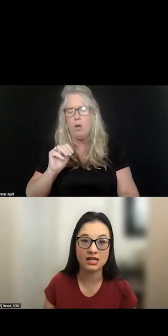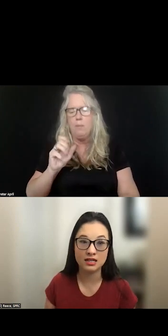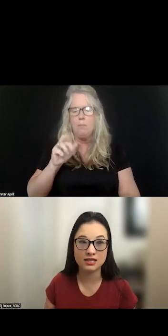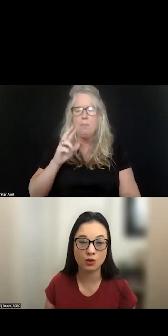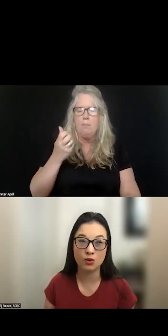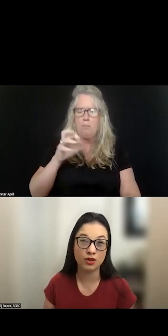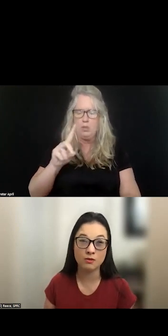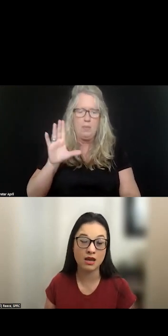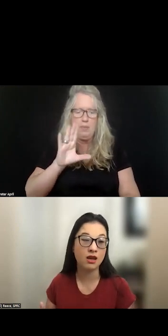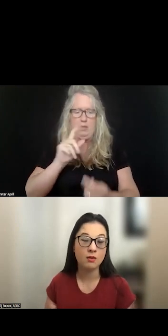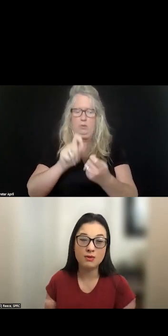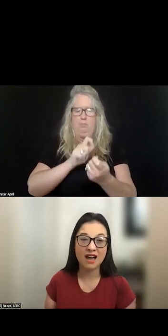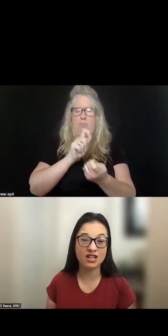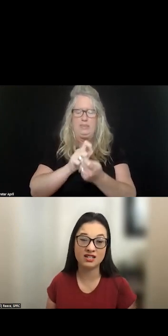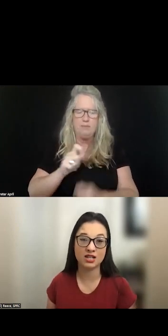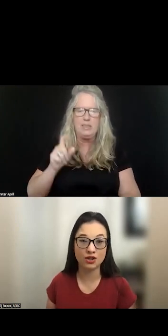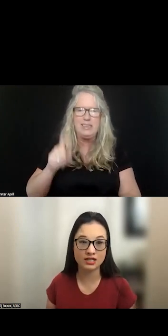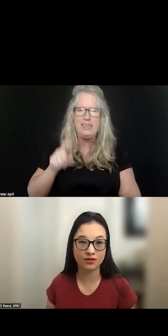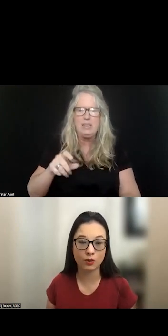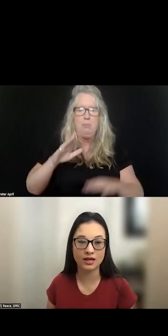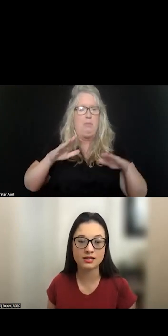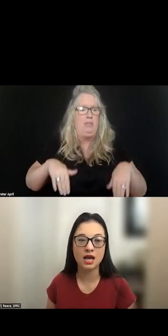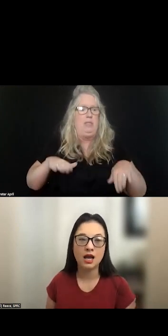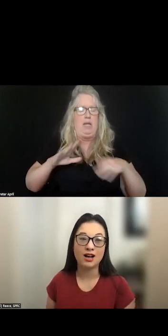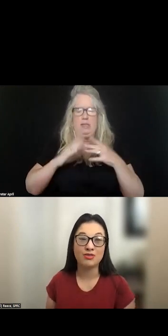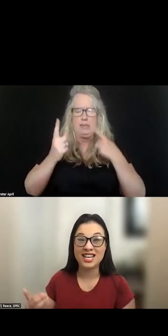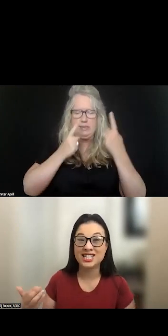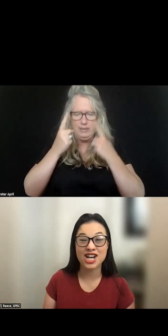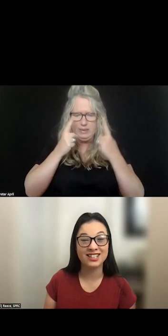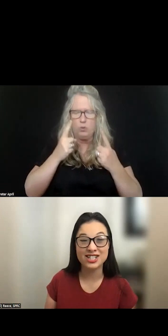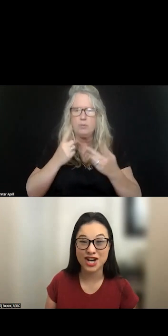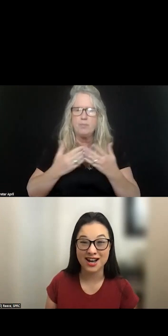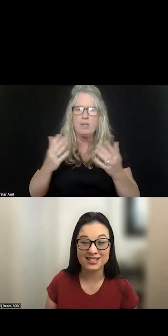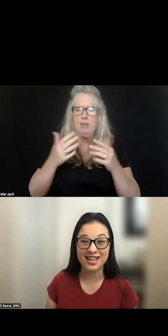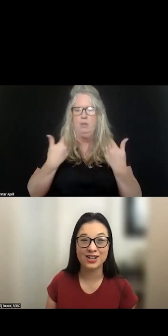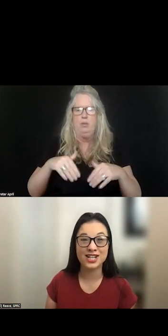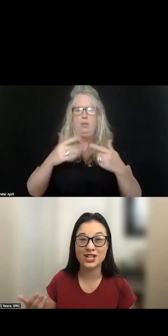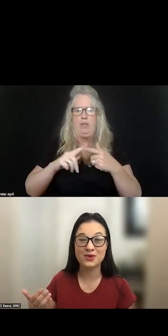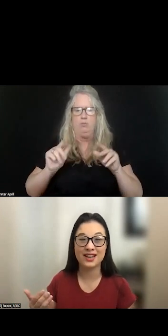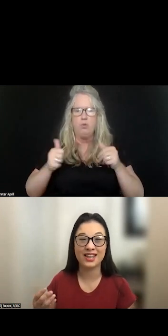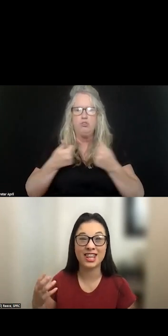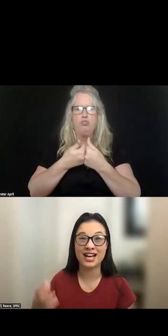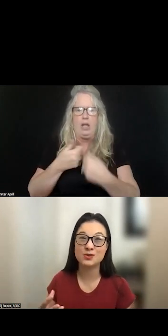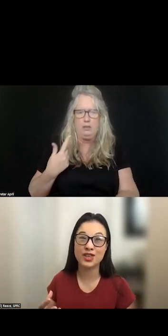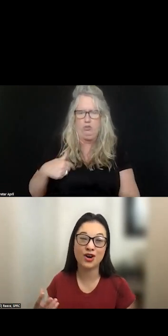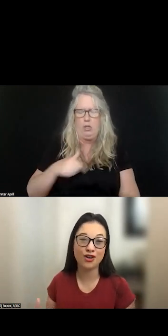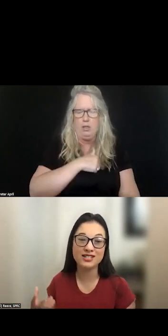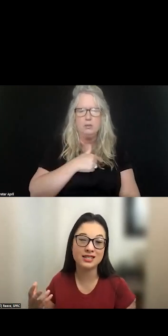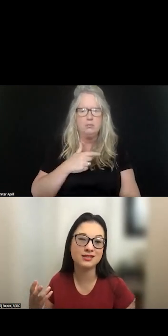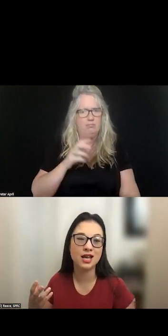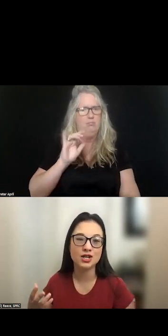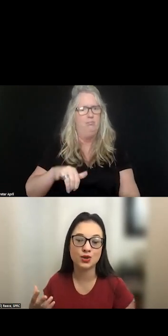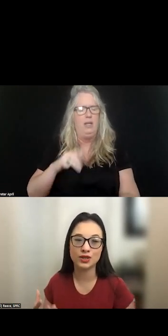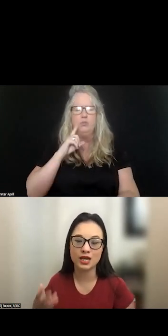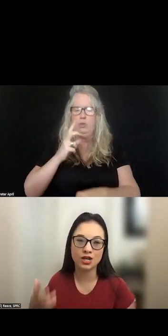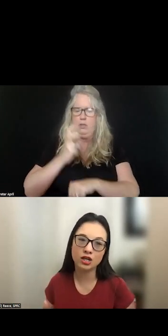specific needs that we really maybe haven't considered in different ways. They get to challenge us. And I'll tell you that that's one of the hardest